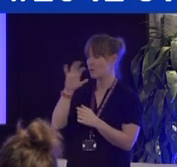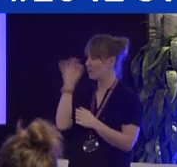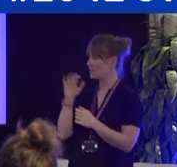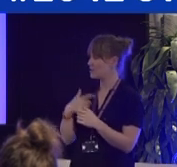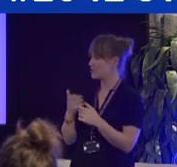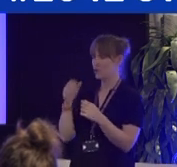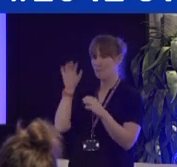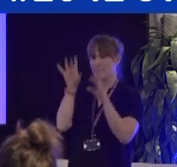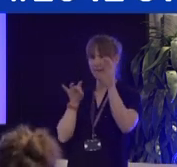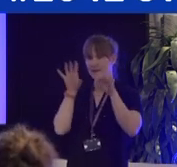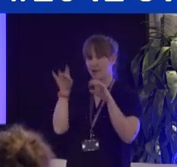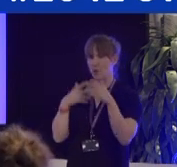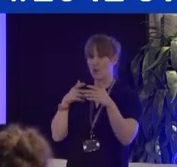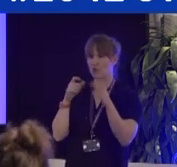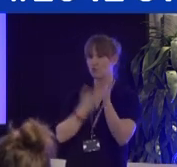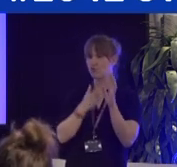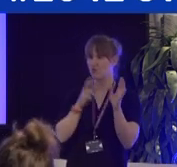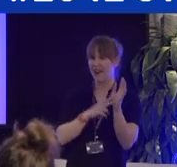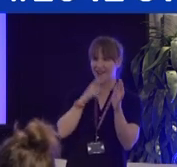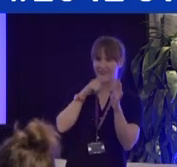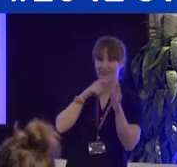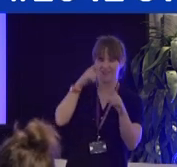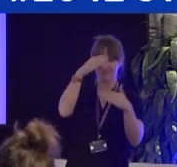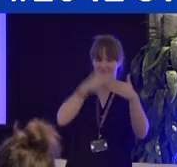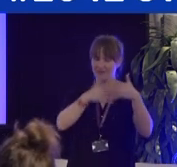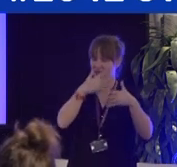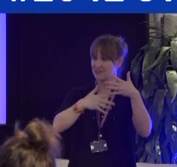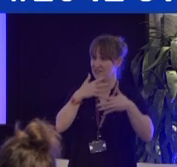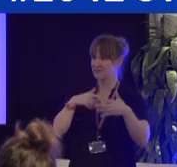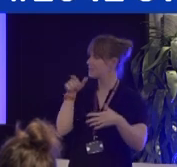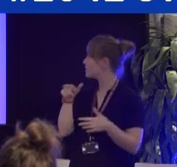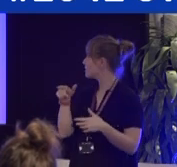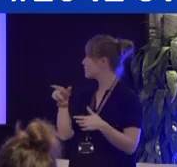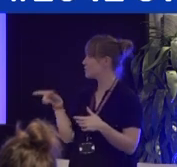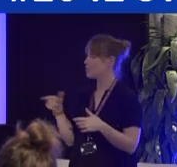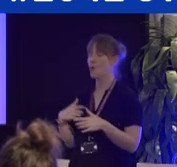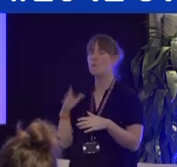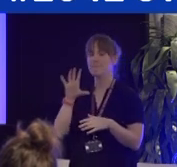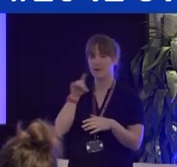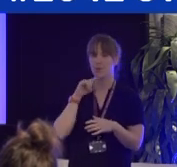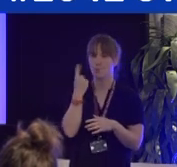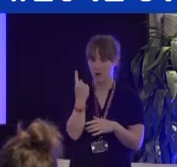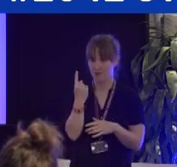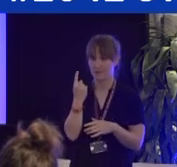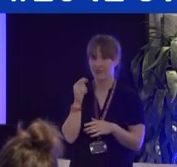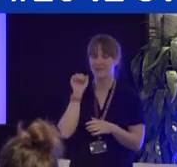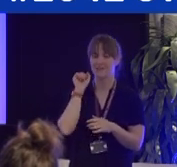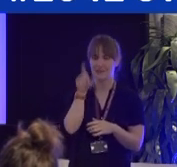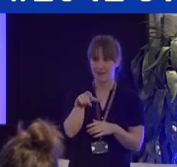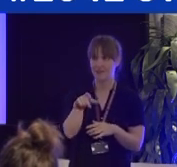Yeah, so you pick one, and it should... And then pick one and press